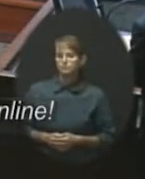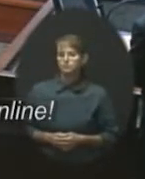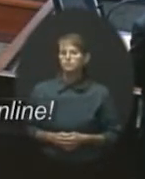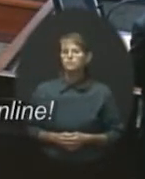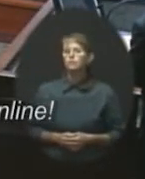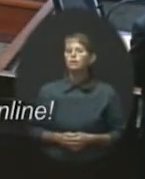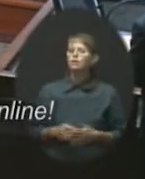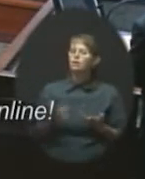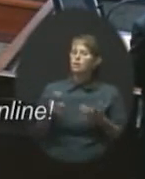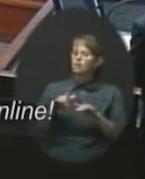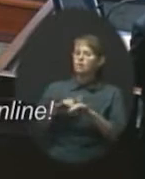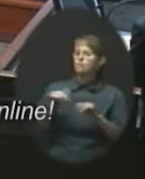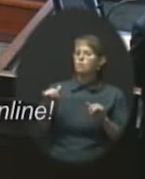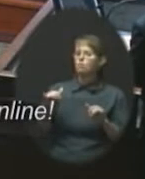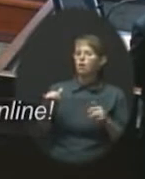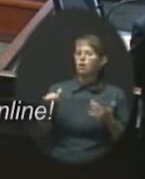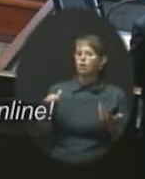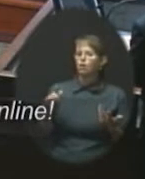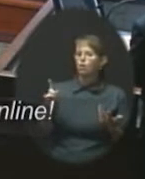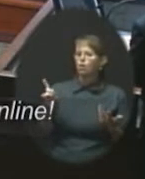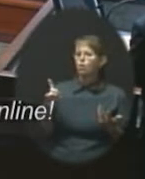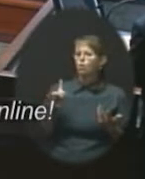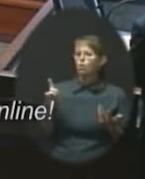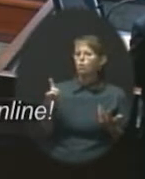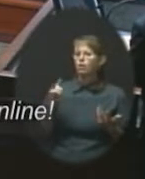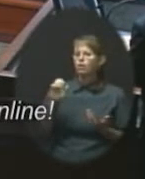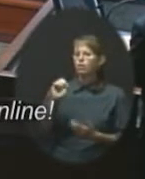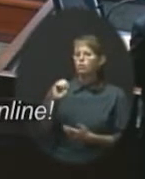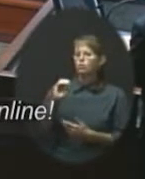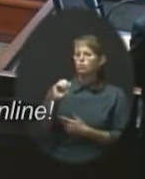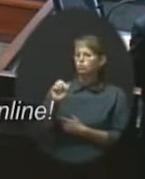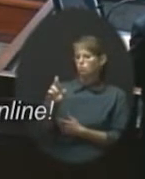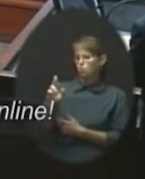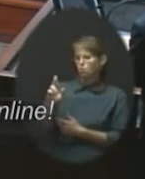And meanwhile, where's the SOAR population meeting now?